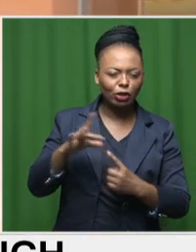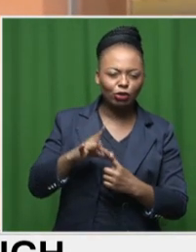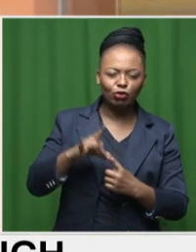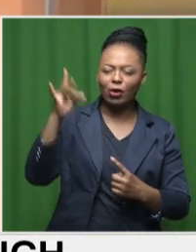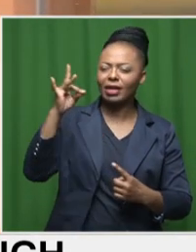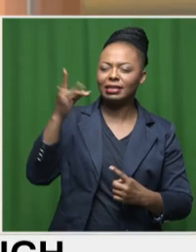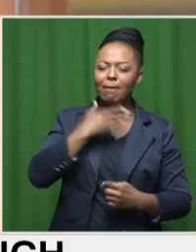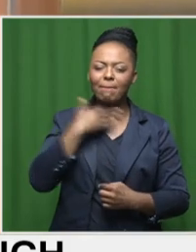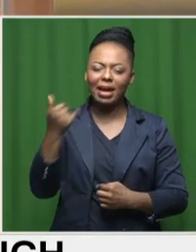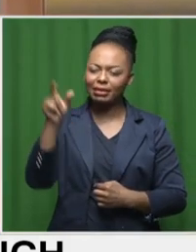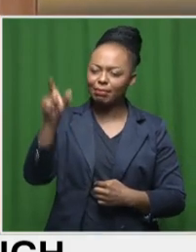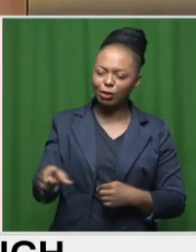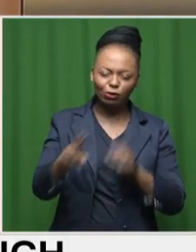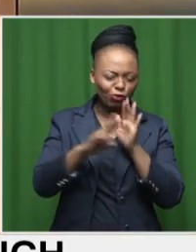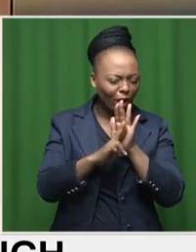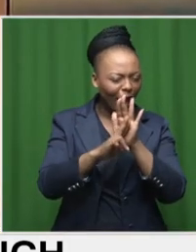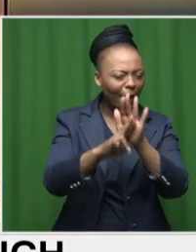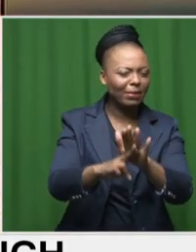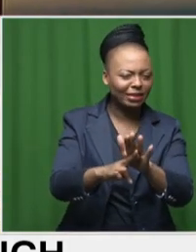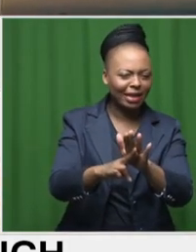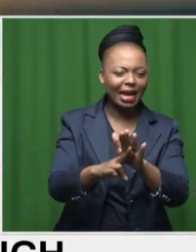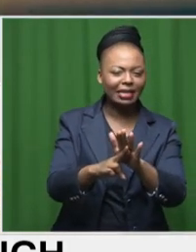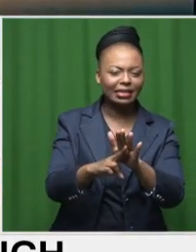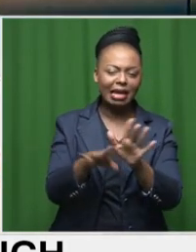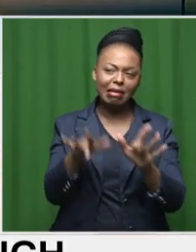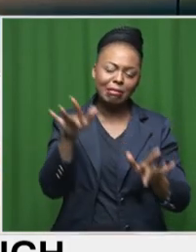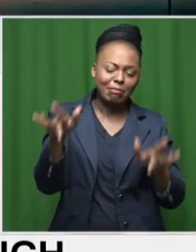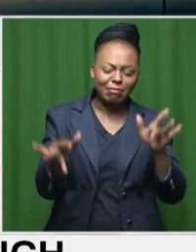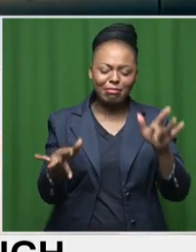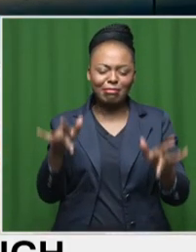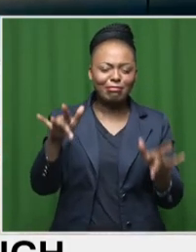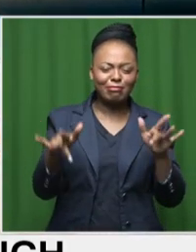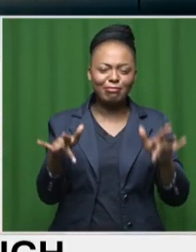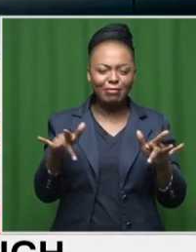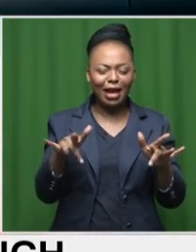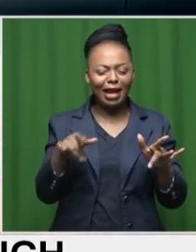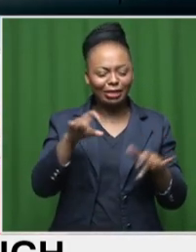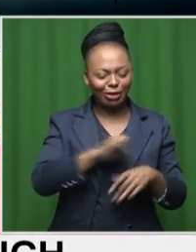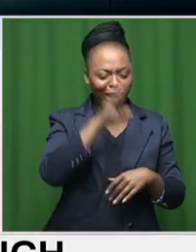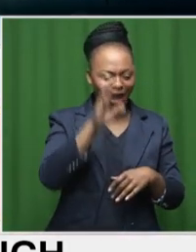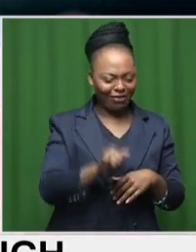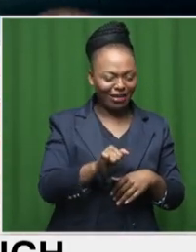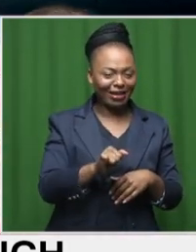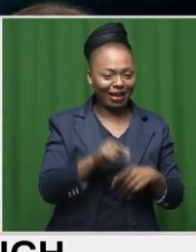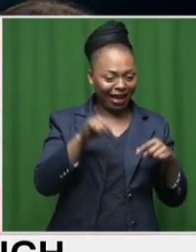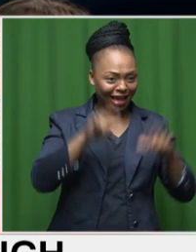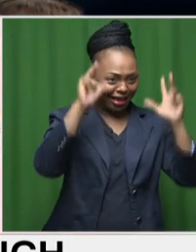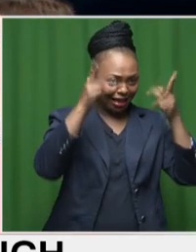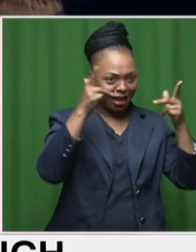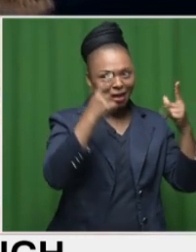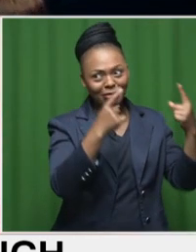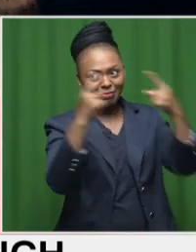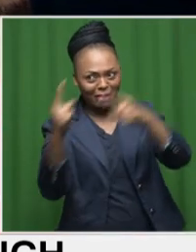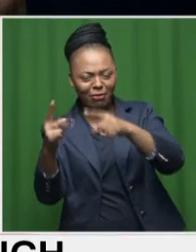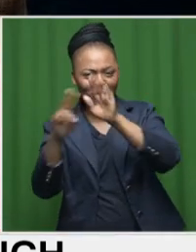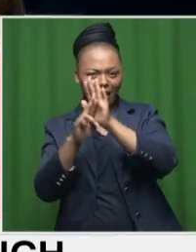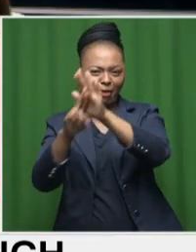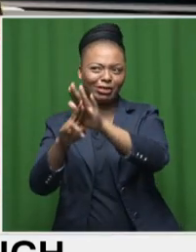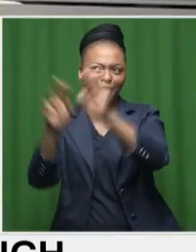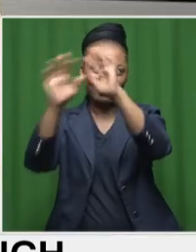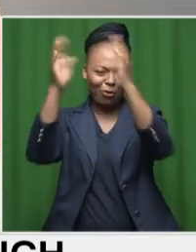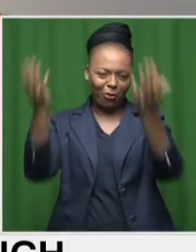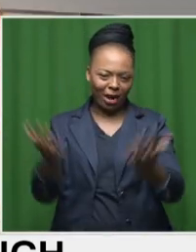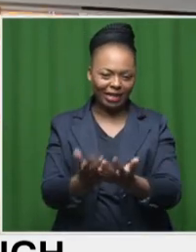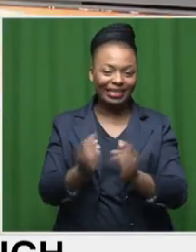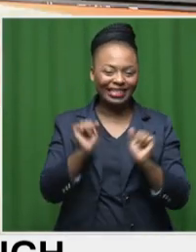best one to represent South Africa in this world. So we're blessed. And that is, of course, Carol Bauer, who,